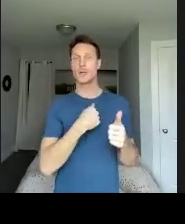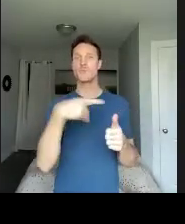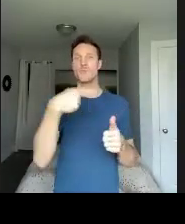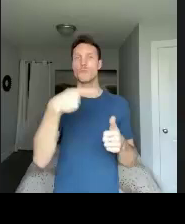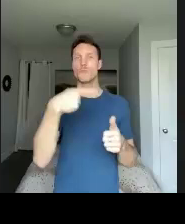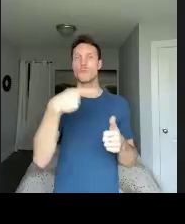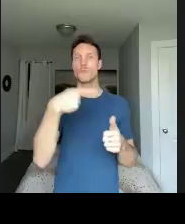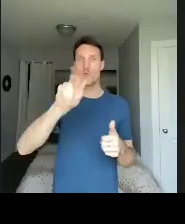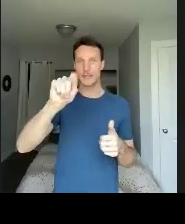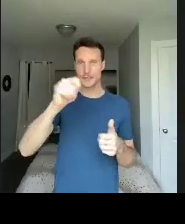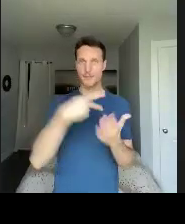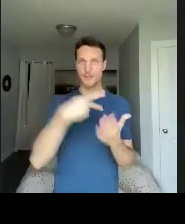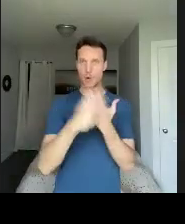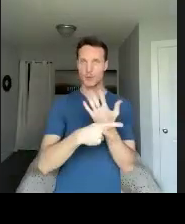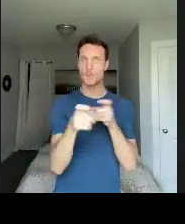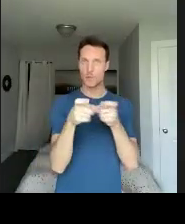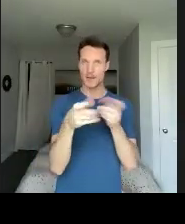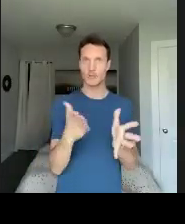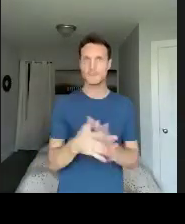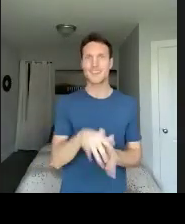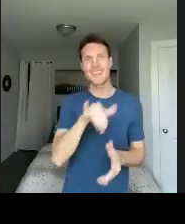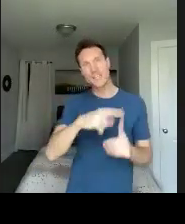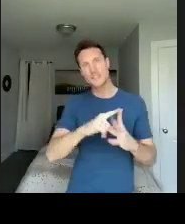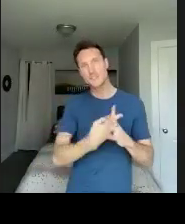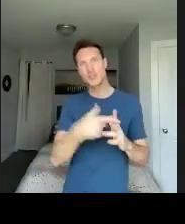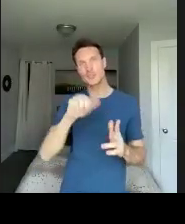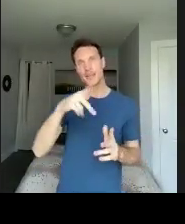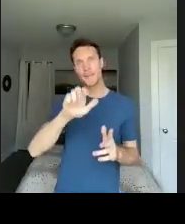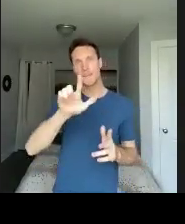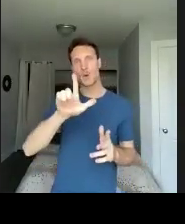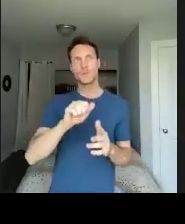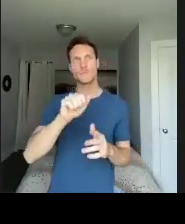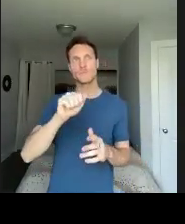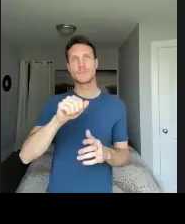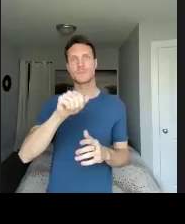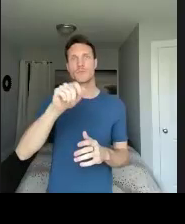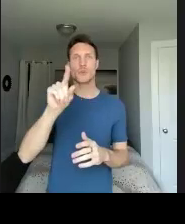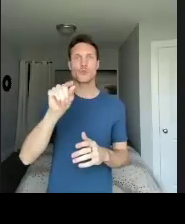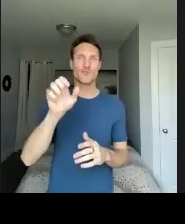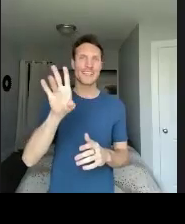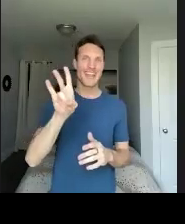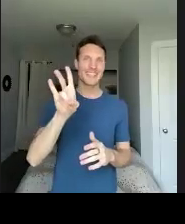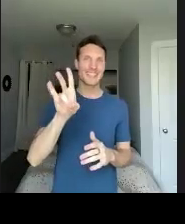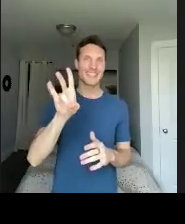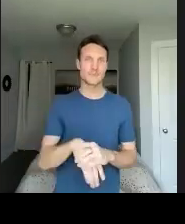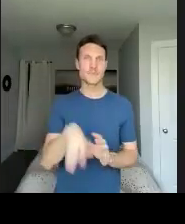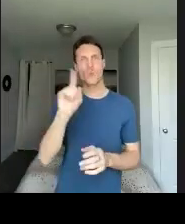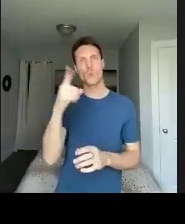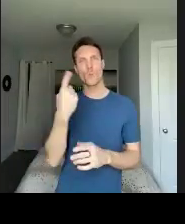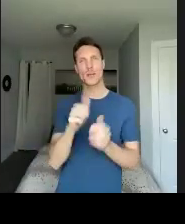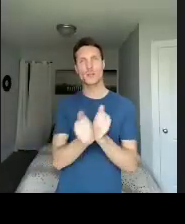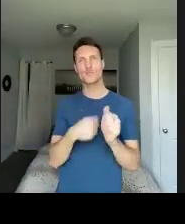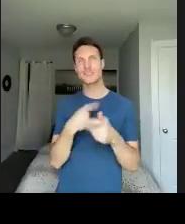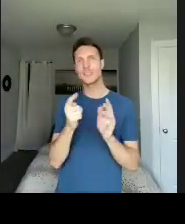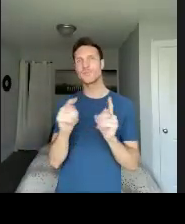May 28th. We have also put out 2 more offers for the FMAP team. One is for the Training and Grants